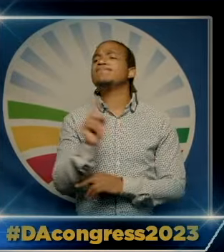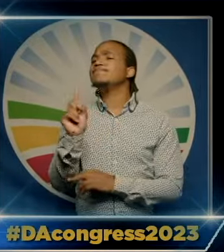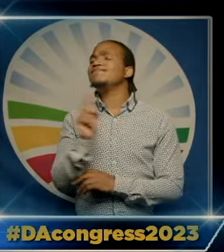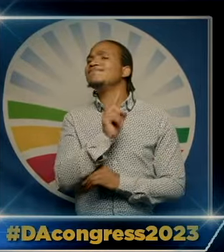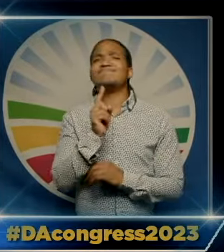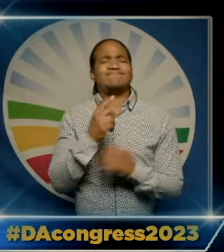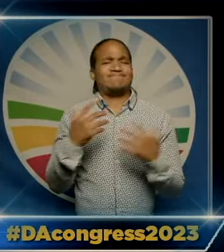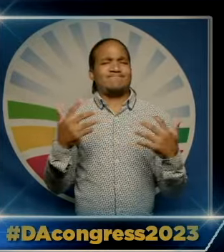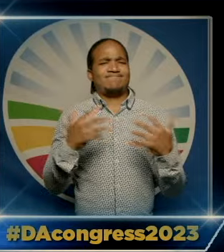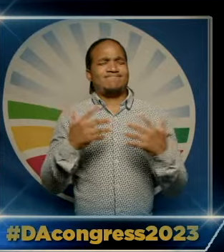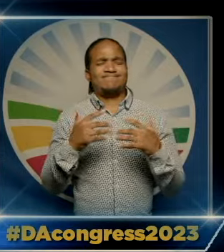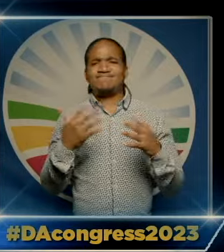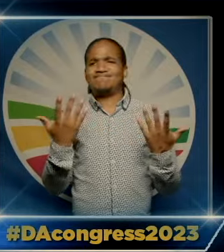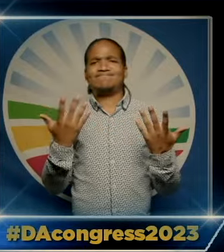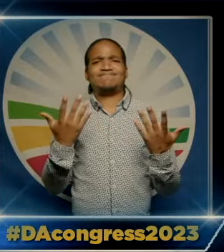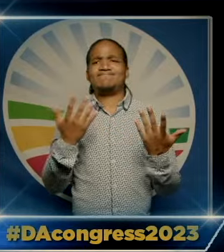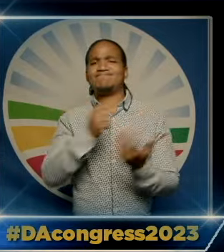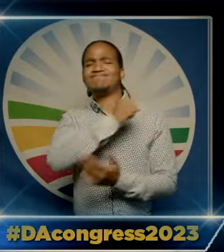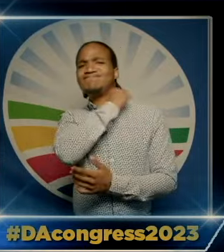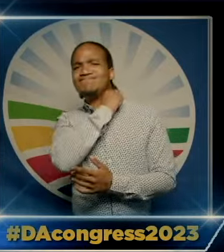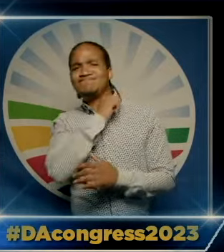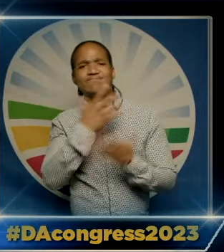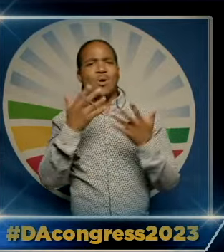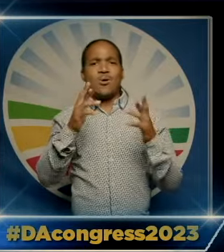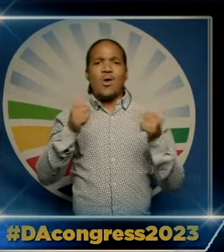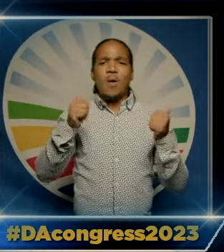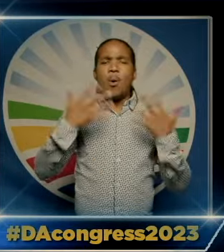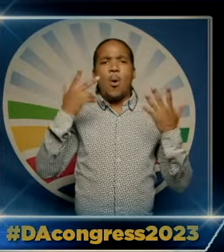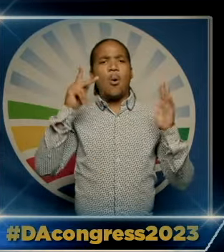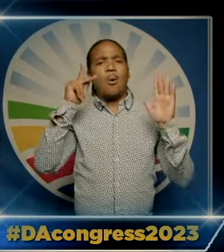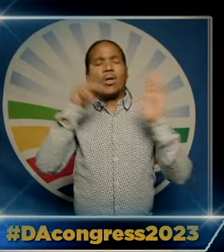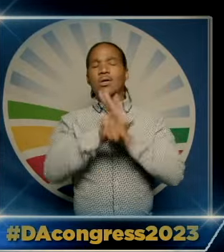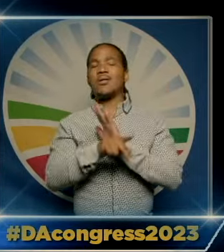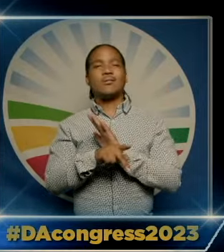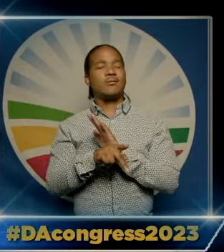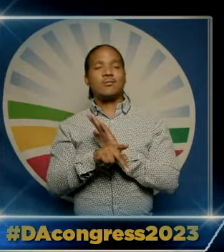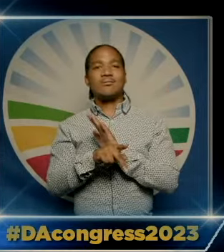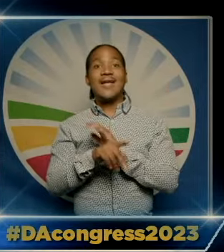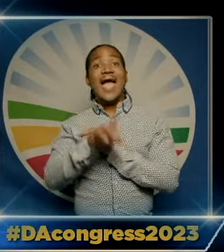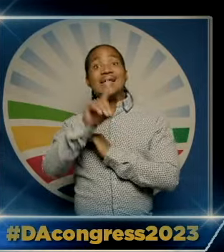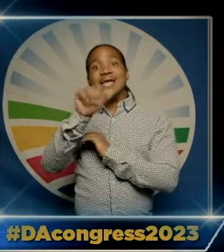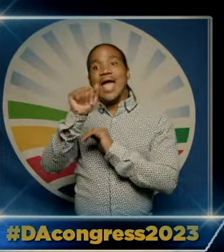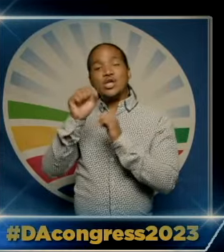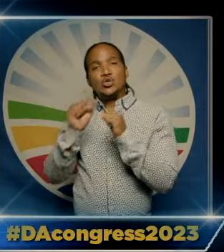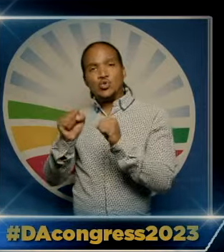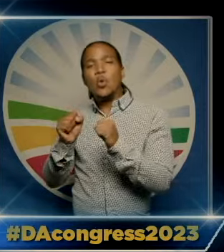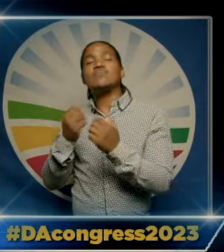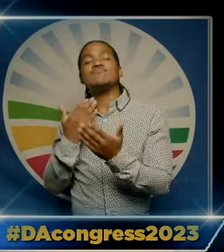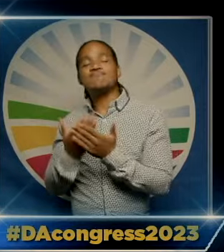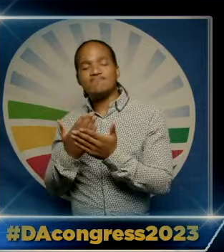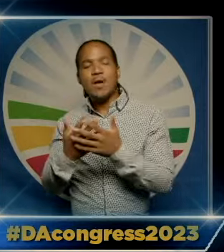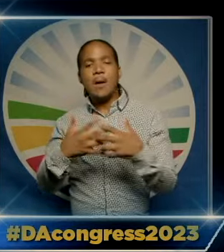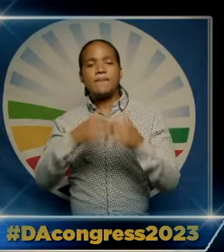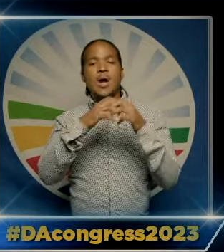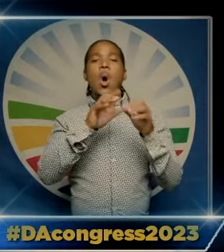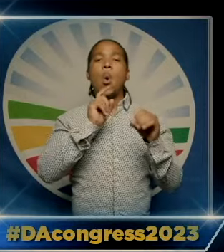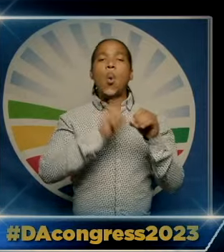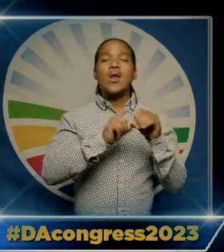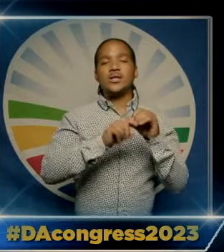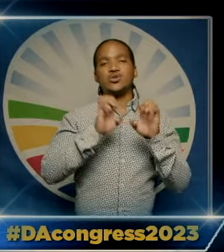mugged, raped, or killed. Only a strong DA can build a quality education system for